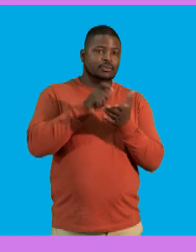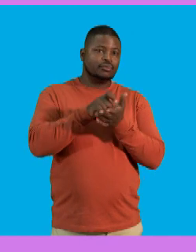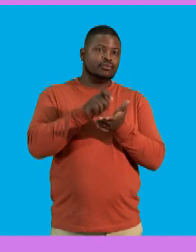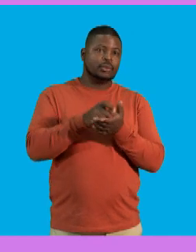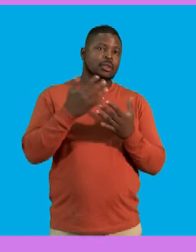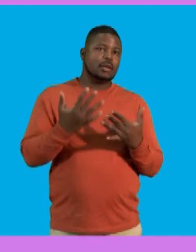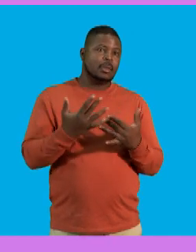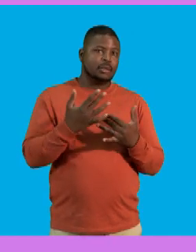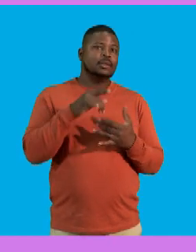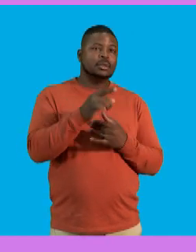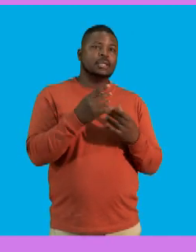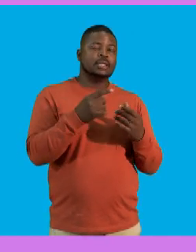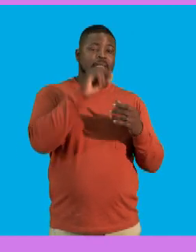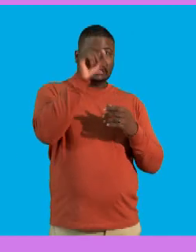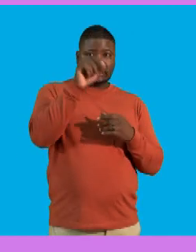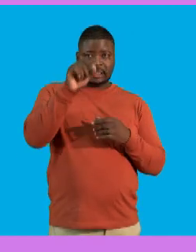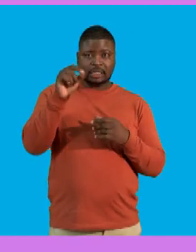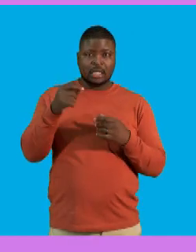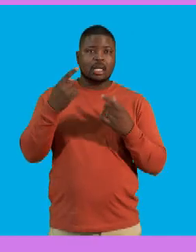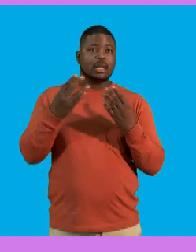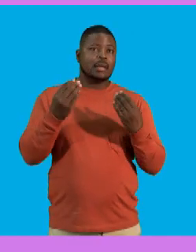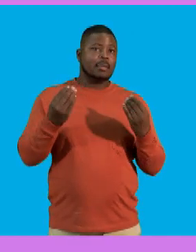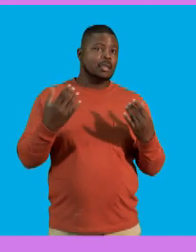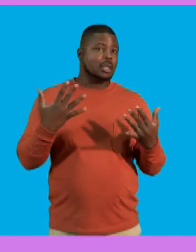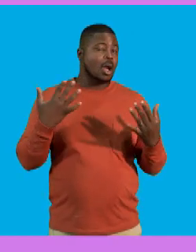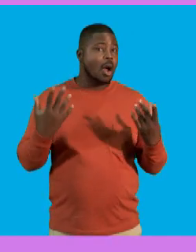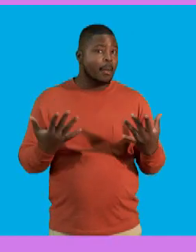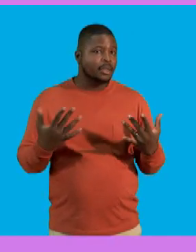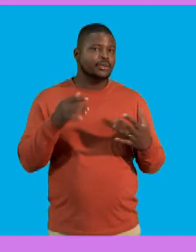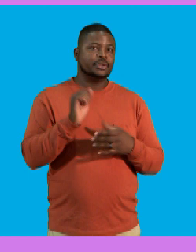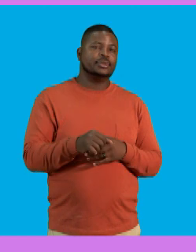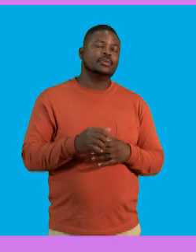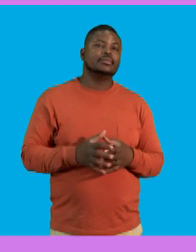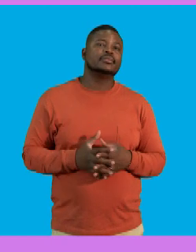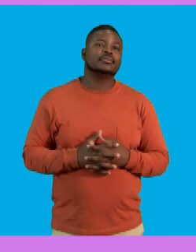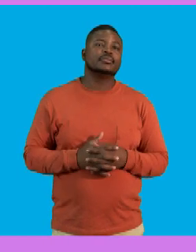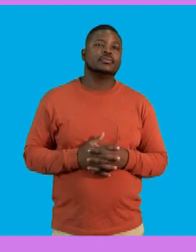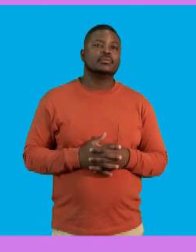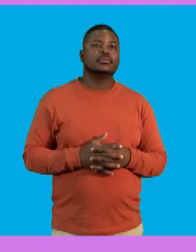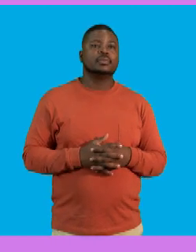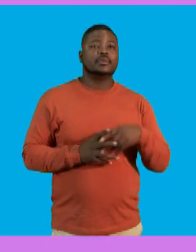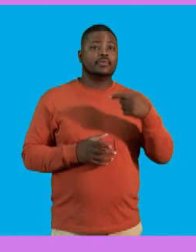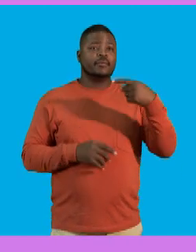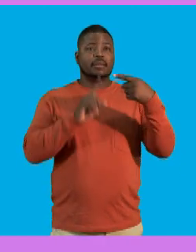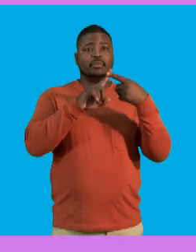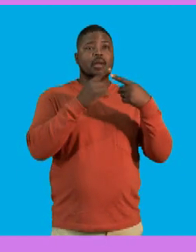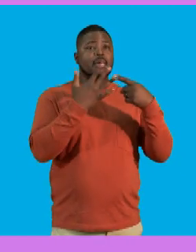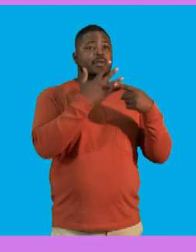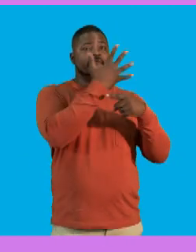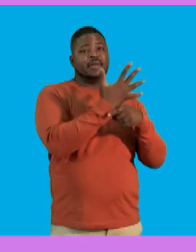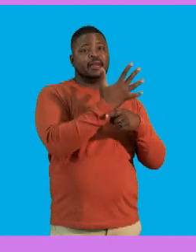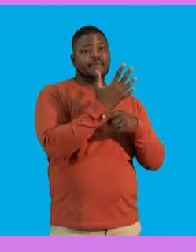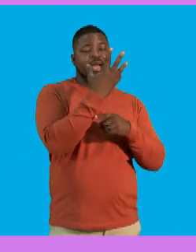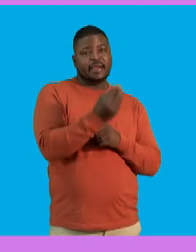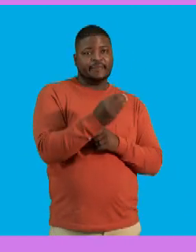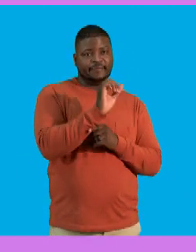write the tallies as numbers, and then you can total the frequency column. Let's do that one. You've got a